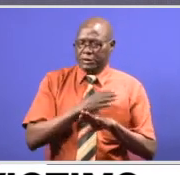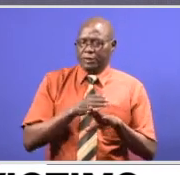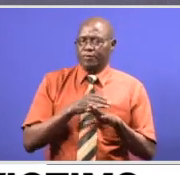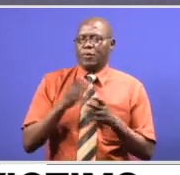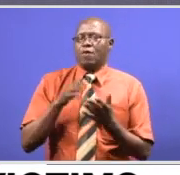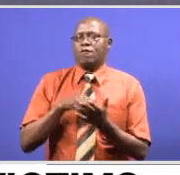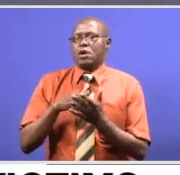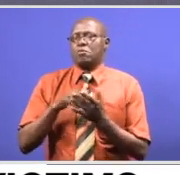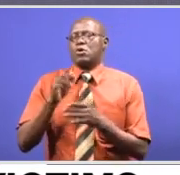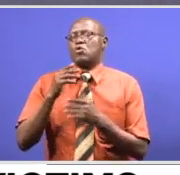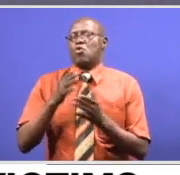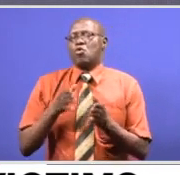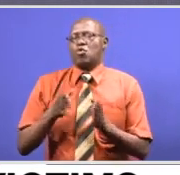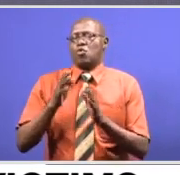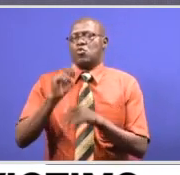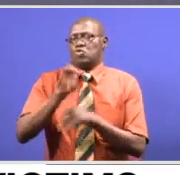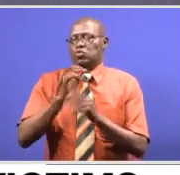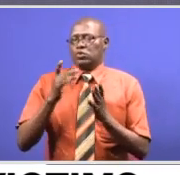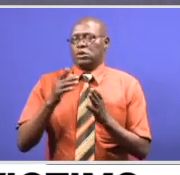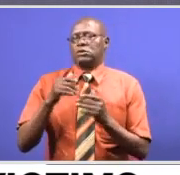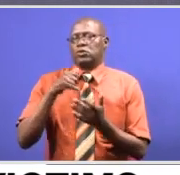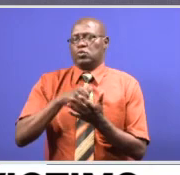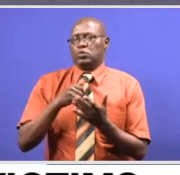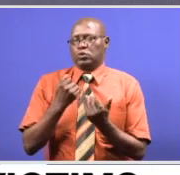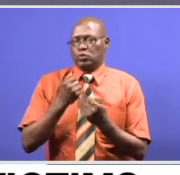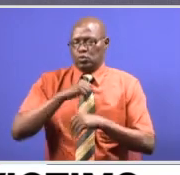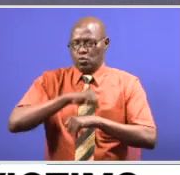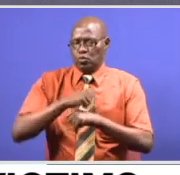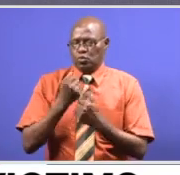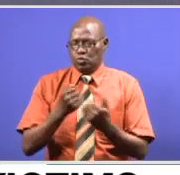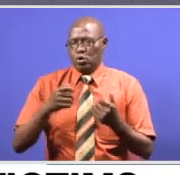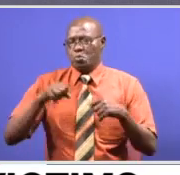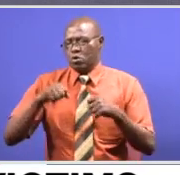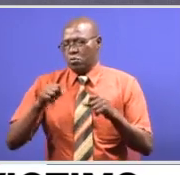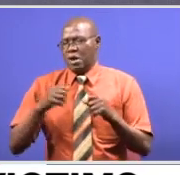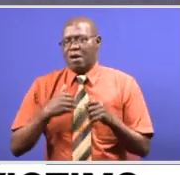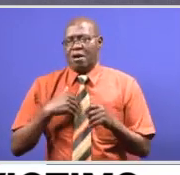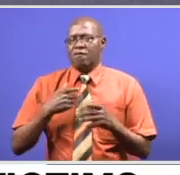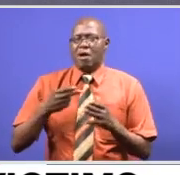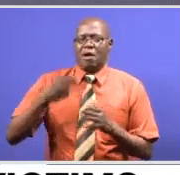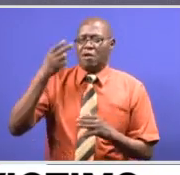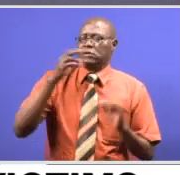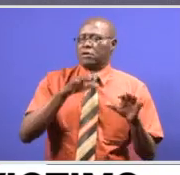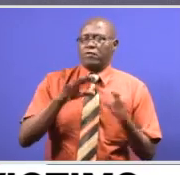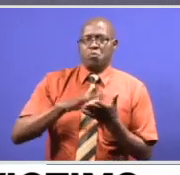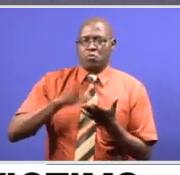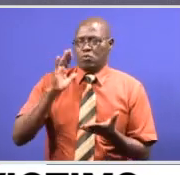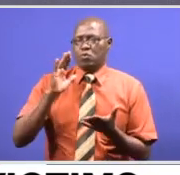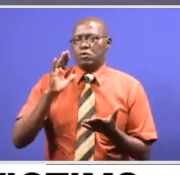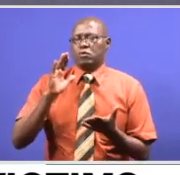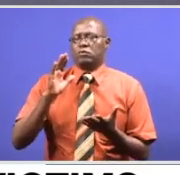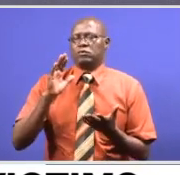road users, including school-going children, boda-boda riders and pedestrians, are paying the highest prices in the road